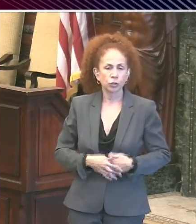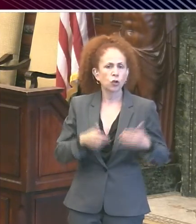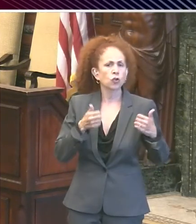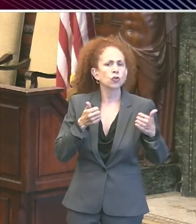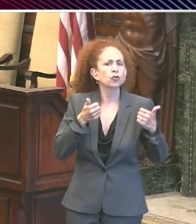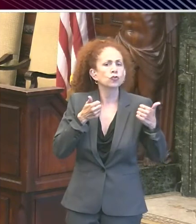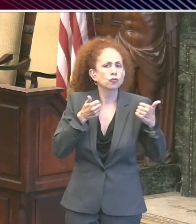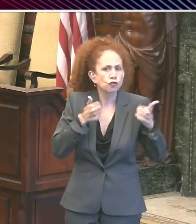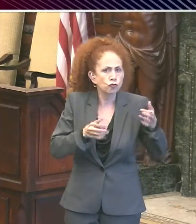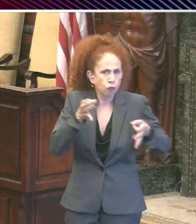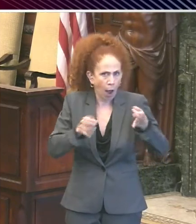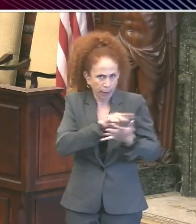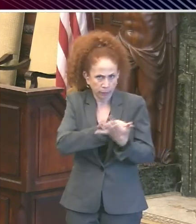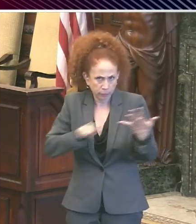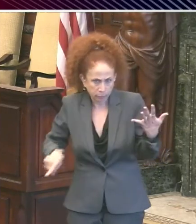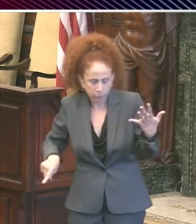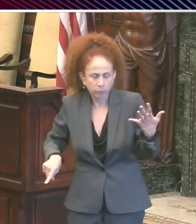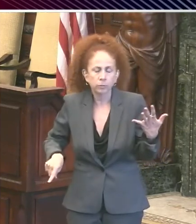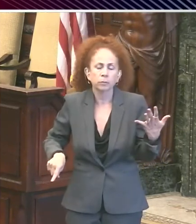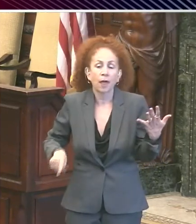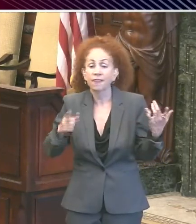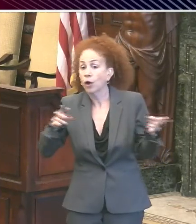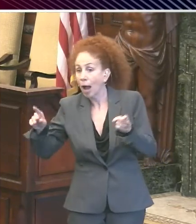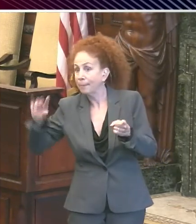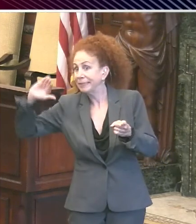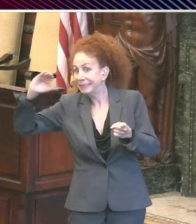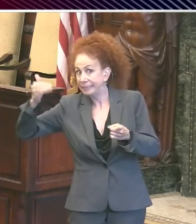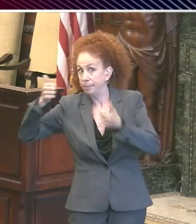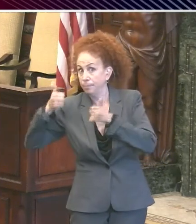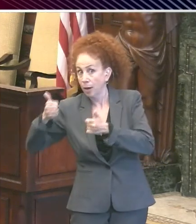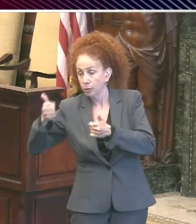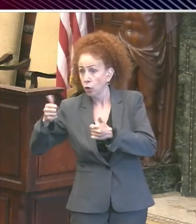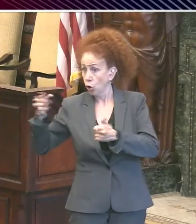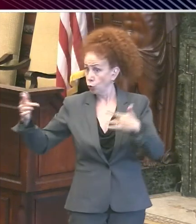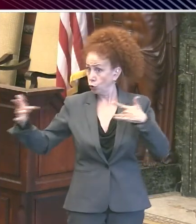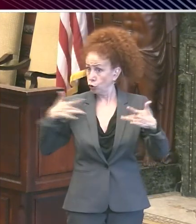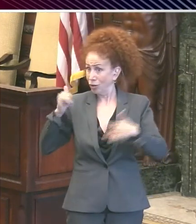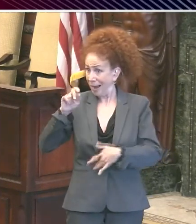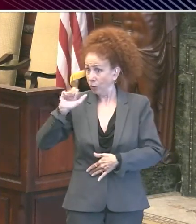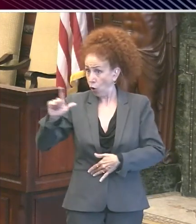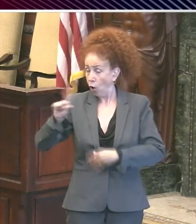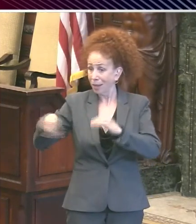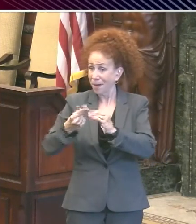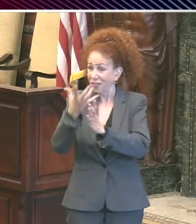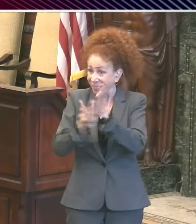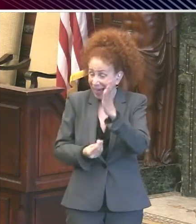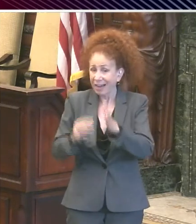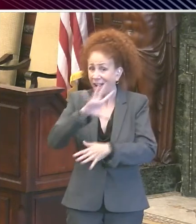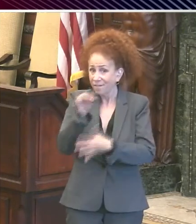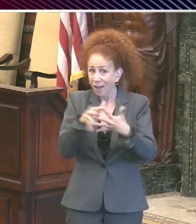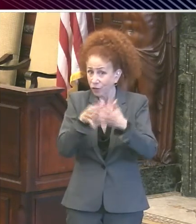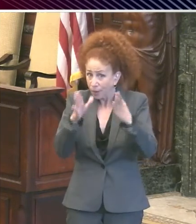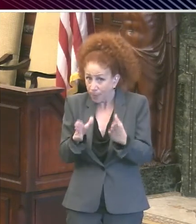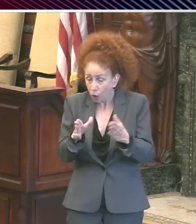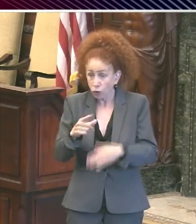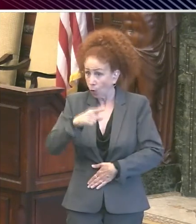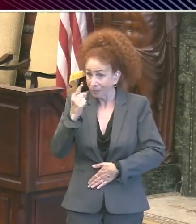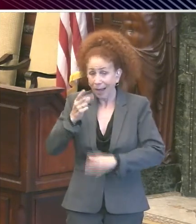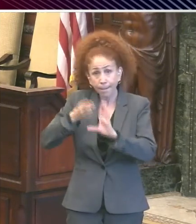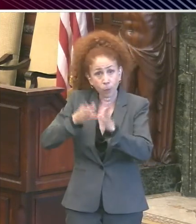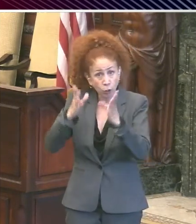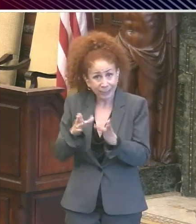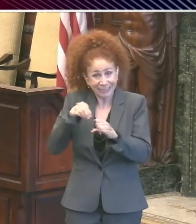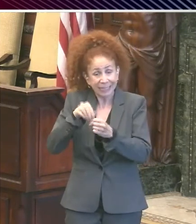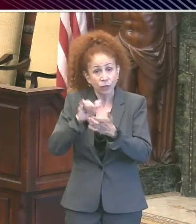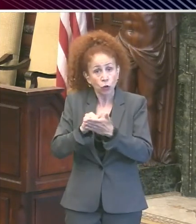trials that are happening and the ones that seem promising, are you at all concerned about the lack of African-American or Black participants